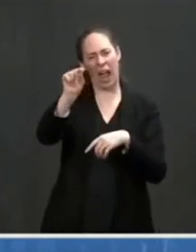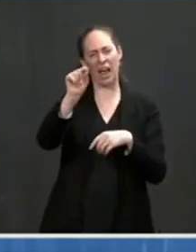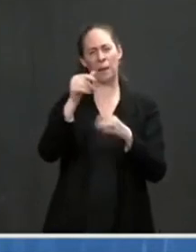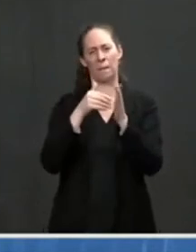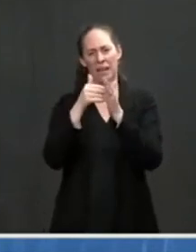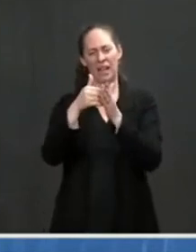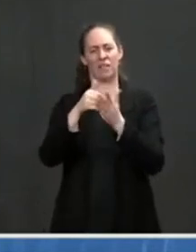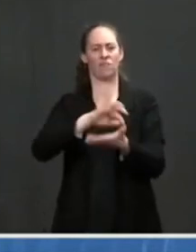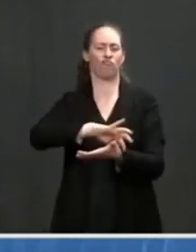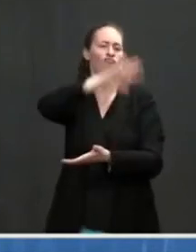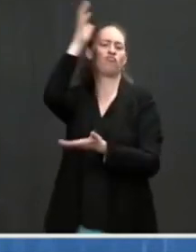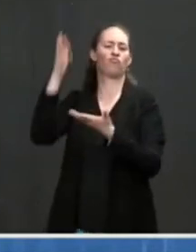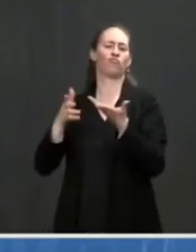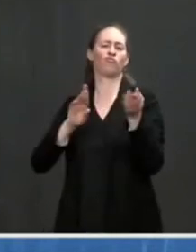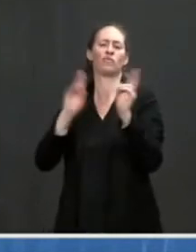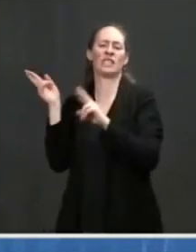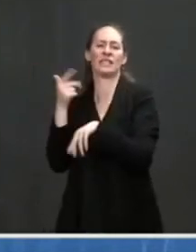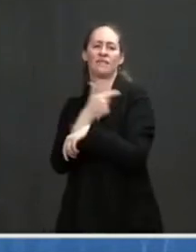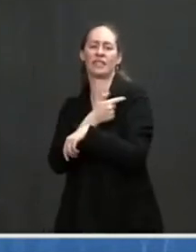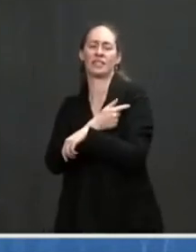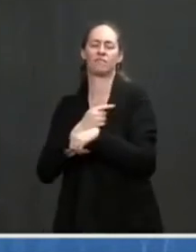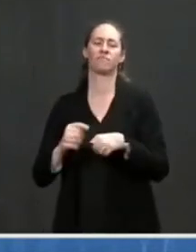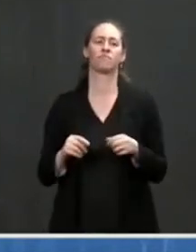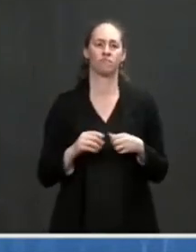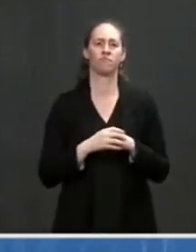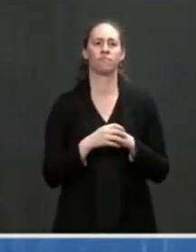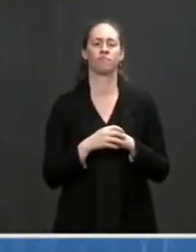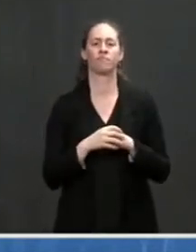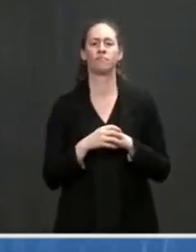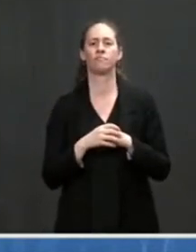Next question. Next, we'll go to Caitlin Collins at CNN.